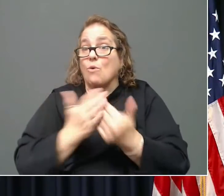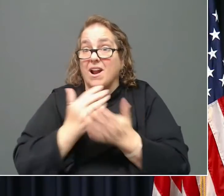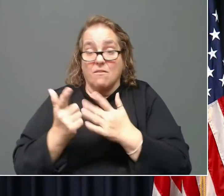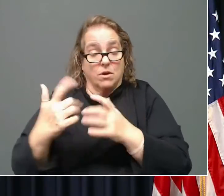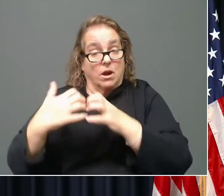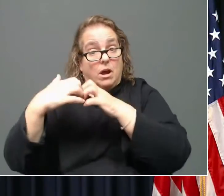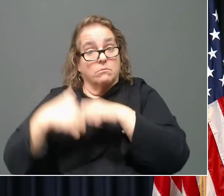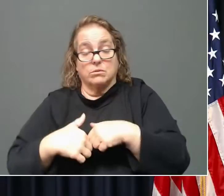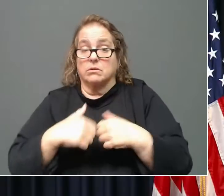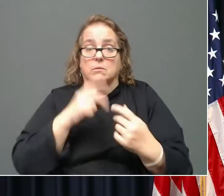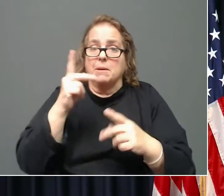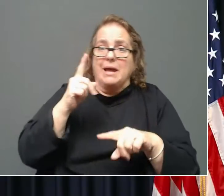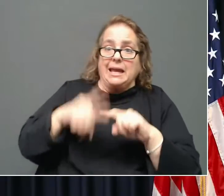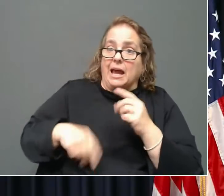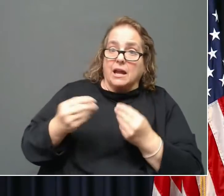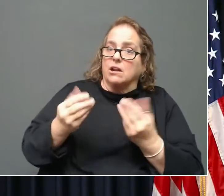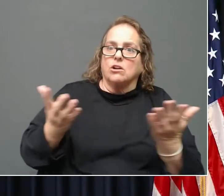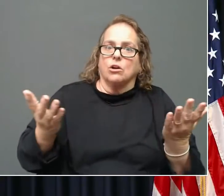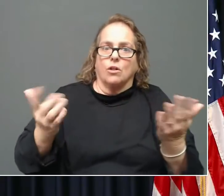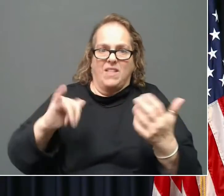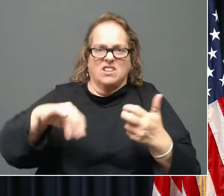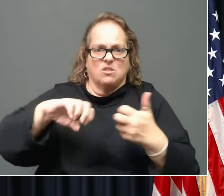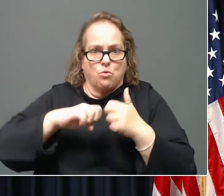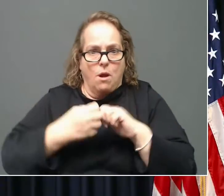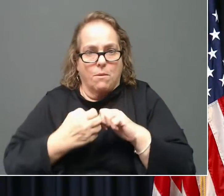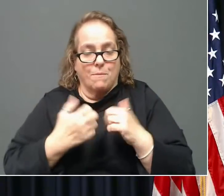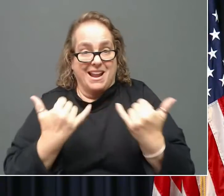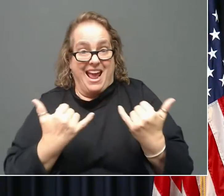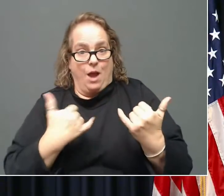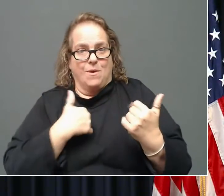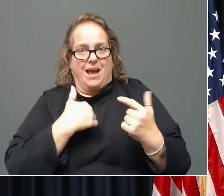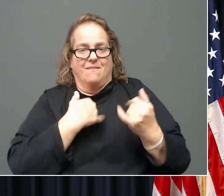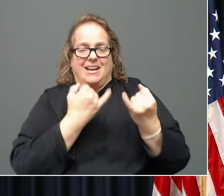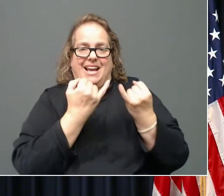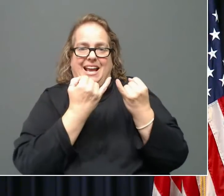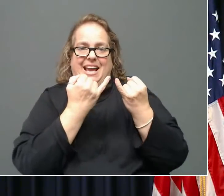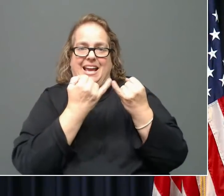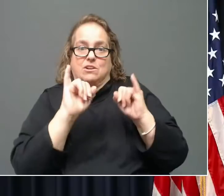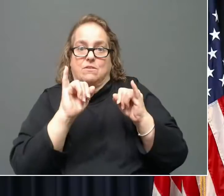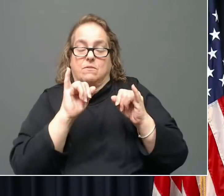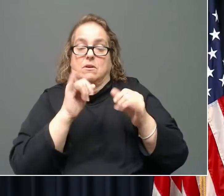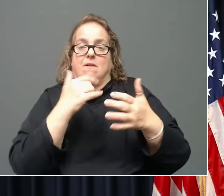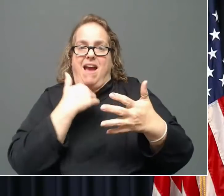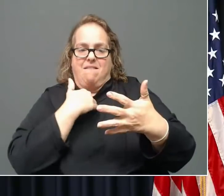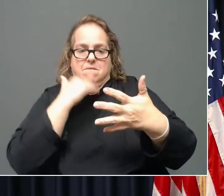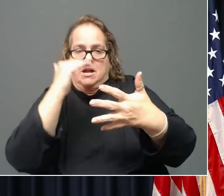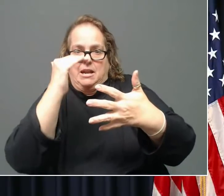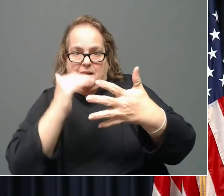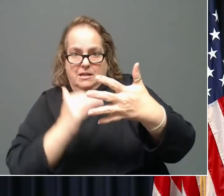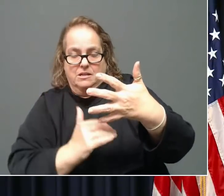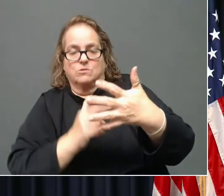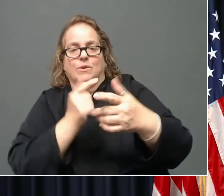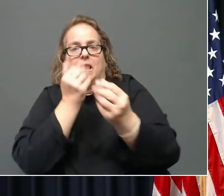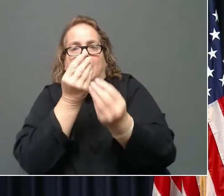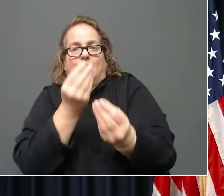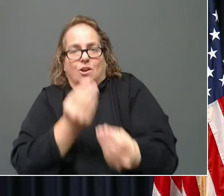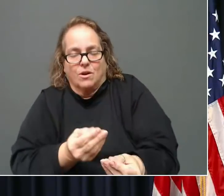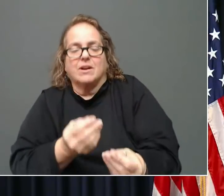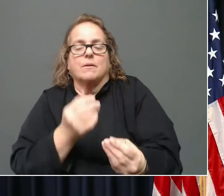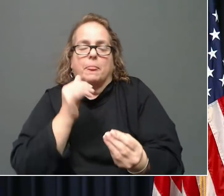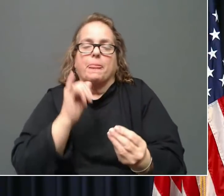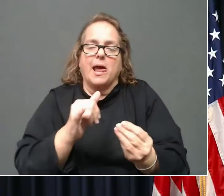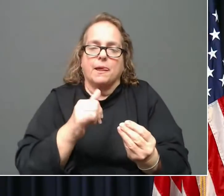it assigned zip codes, in any of its reporting, could throw off the whole thing, to me, is a